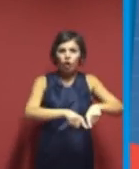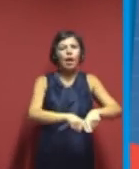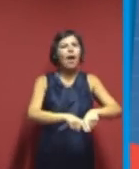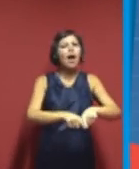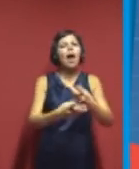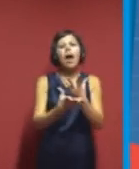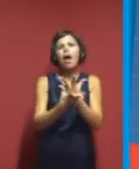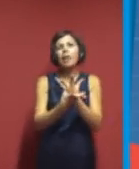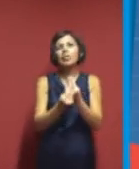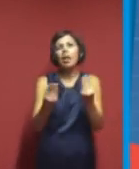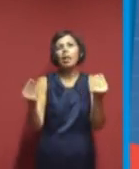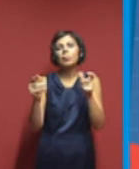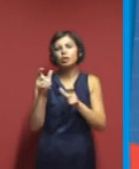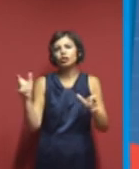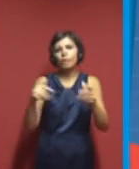the gigantic